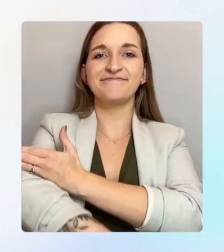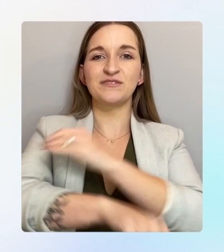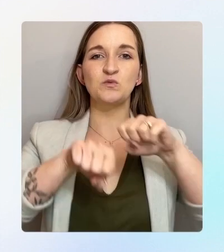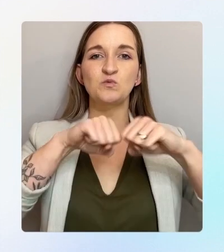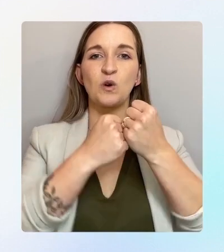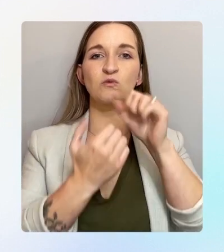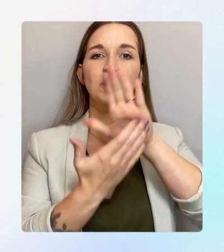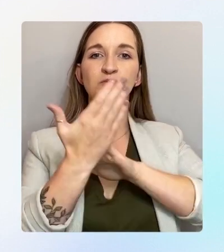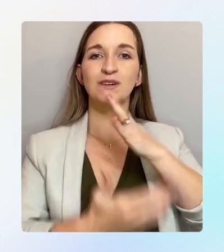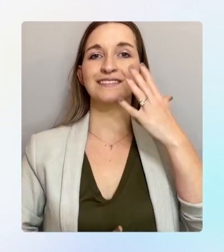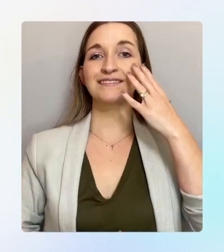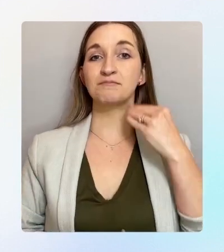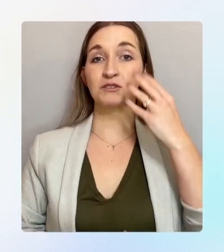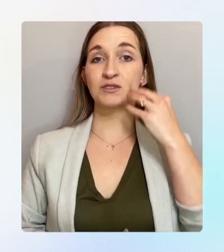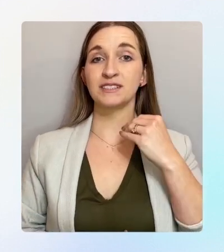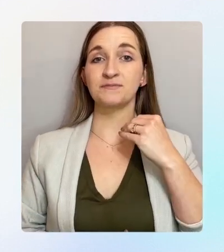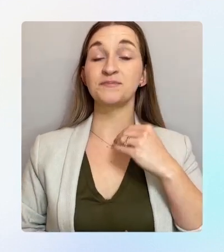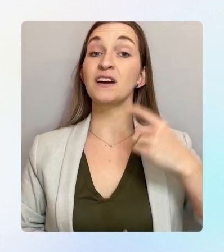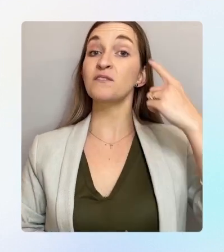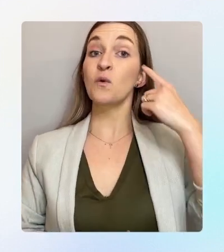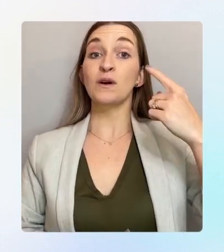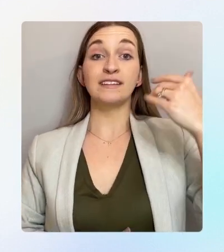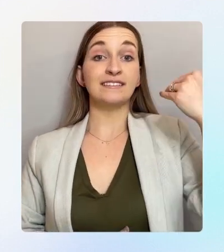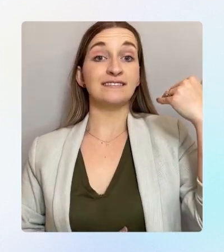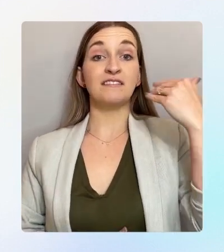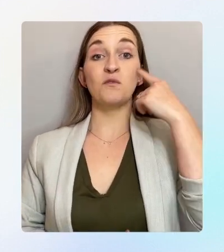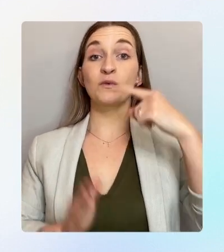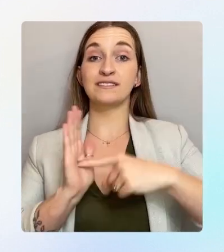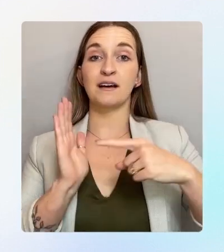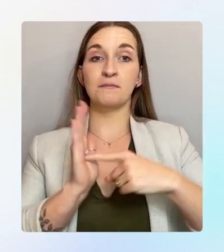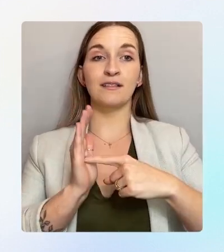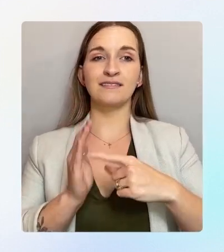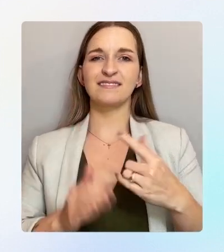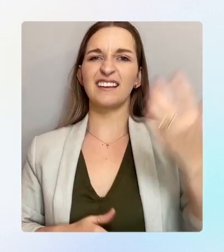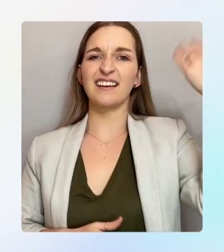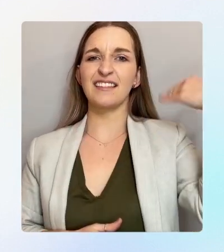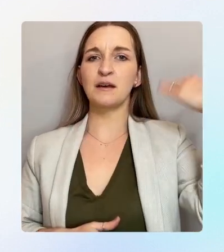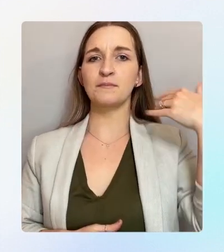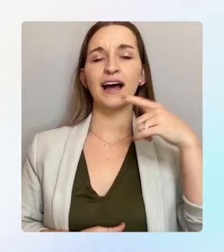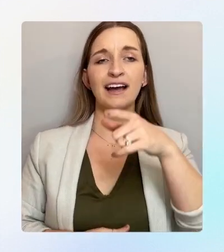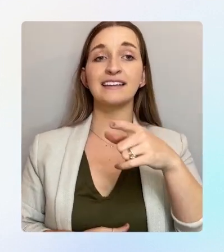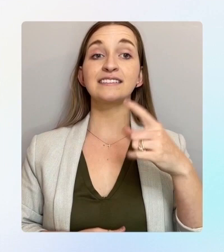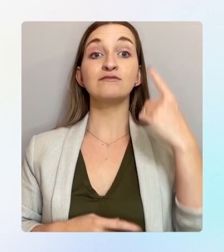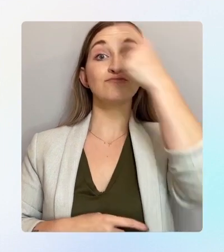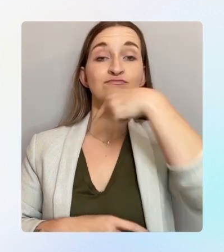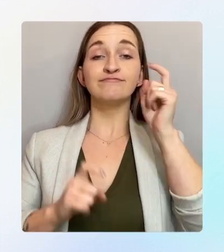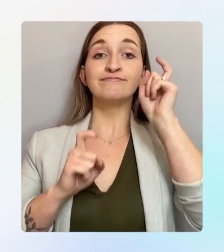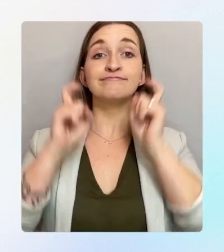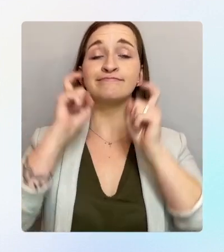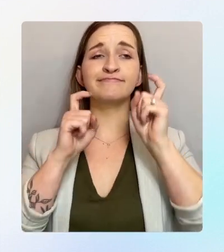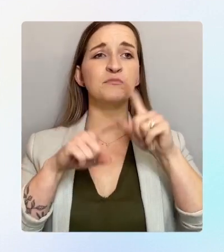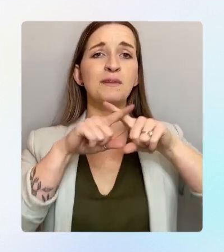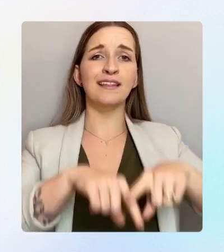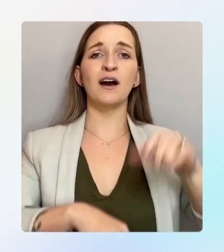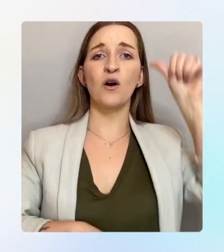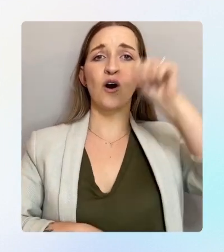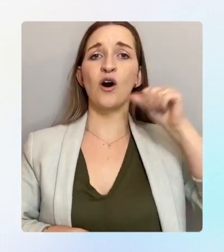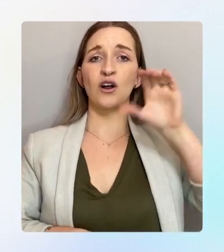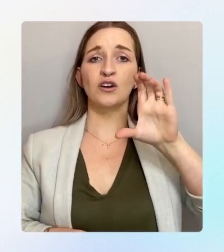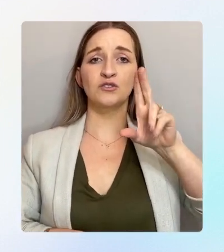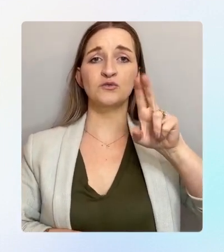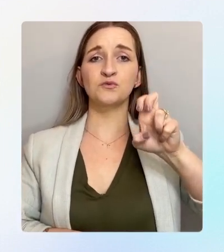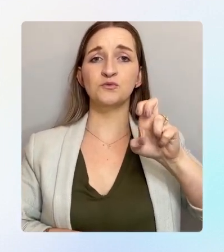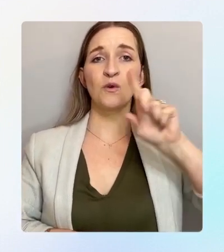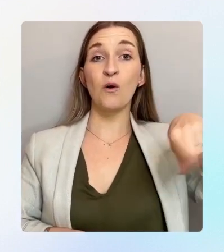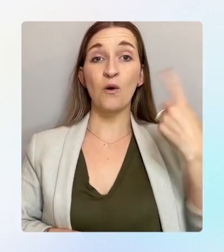instance, in the past, your face tracking could only rely upon audio cues. However, with new sensor technology in the MetaQuest Pro, we